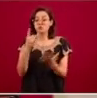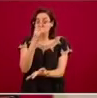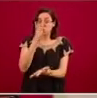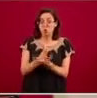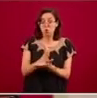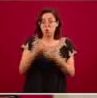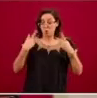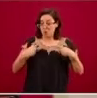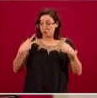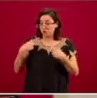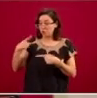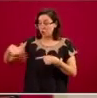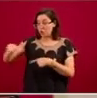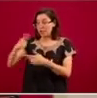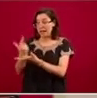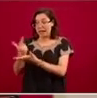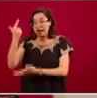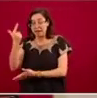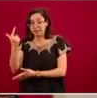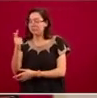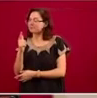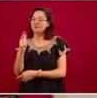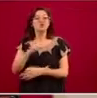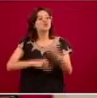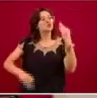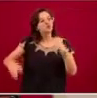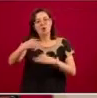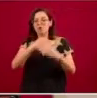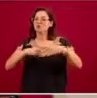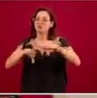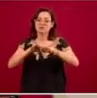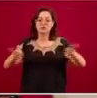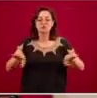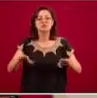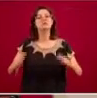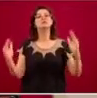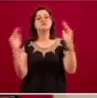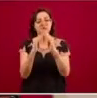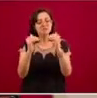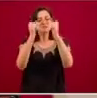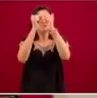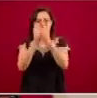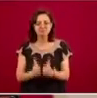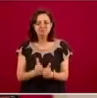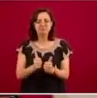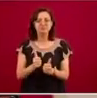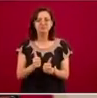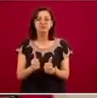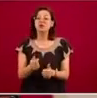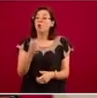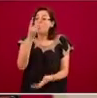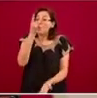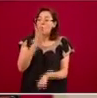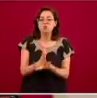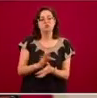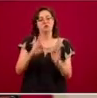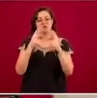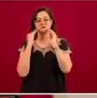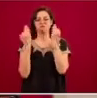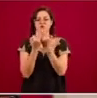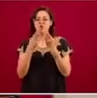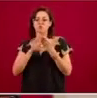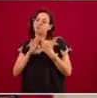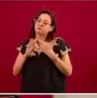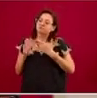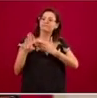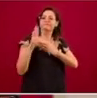All of us, not only those people with the higher risk of complications. All of us have to contribute to this.